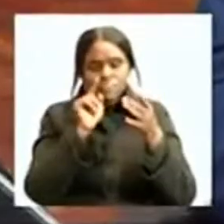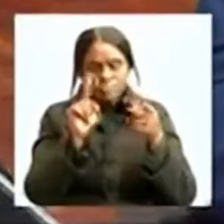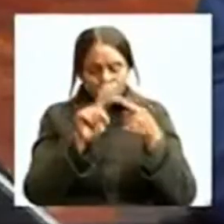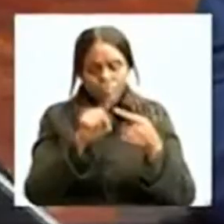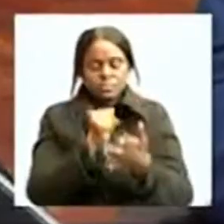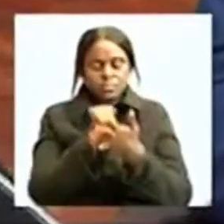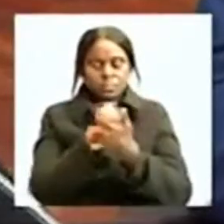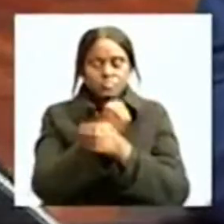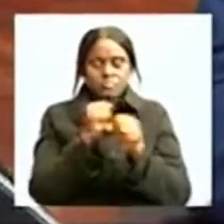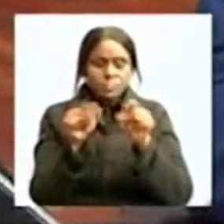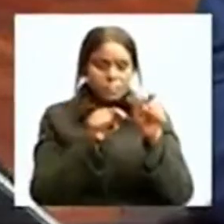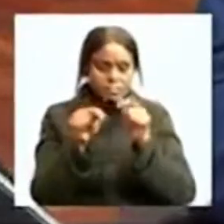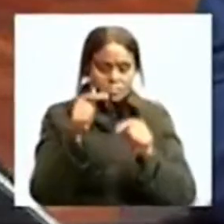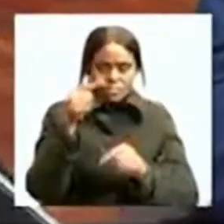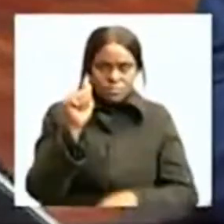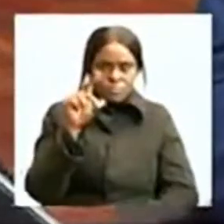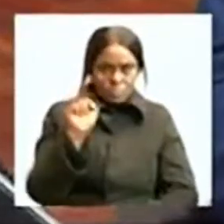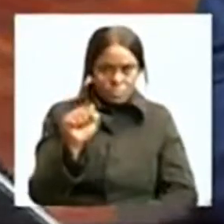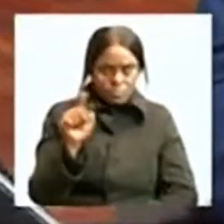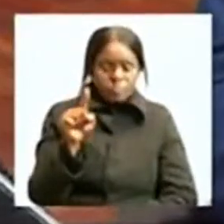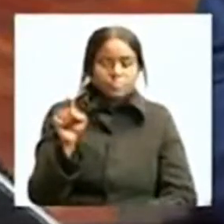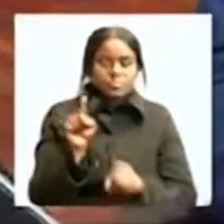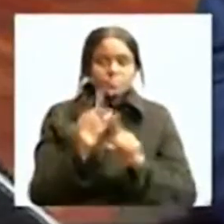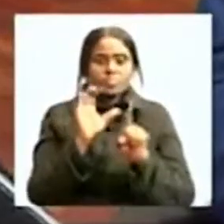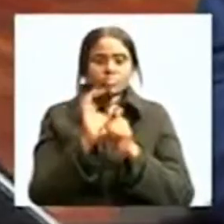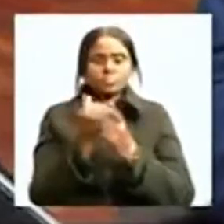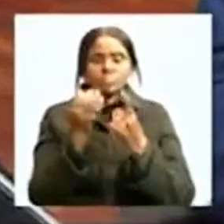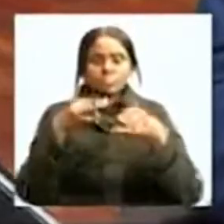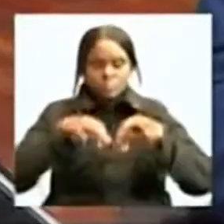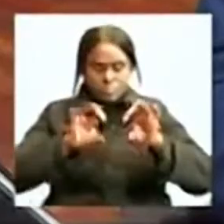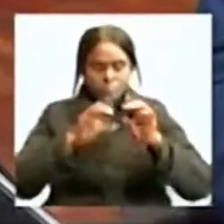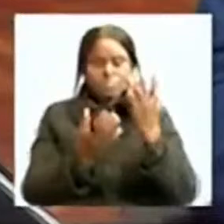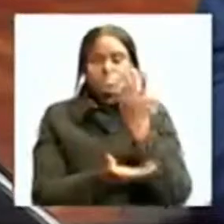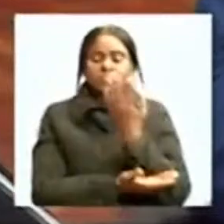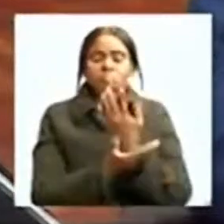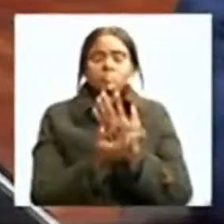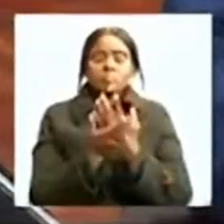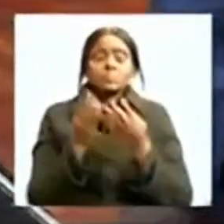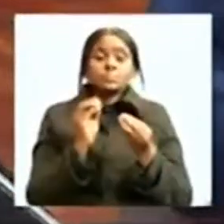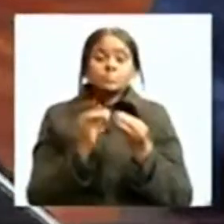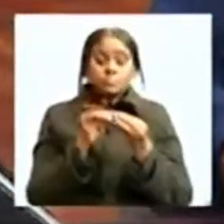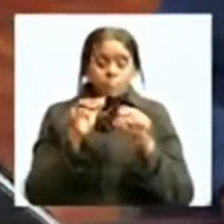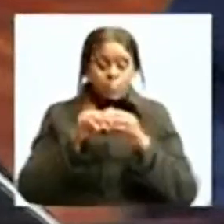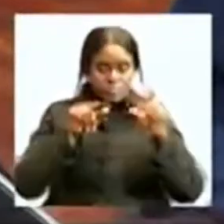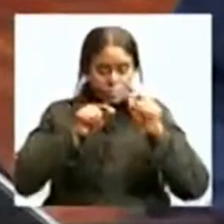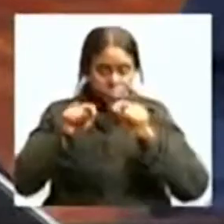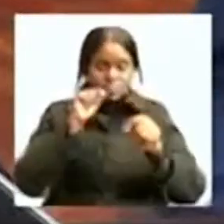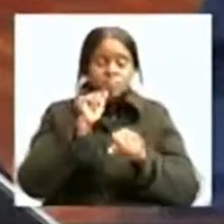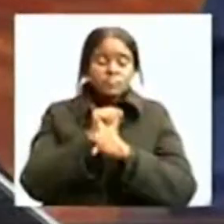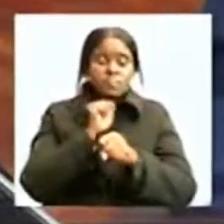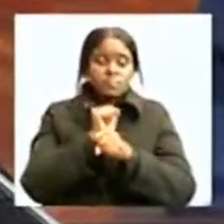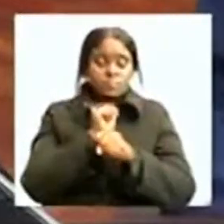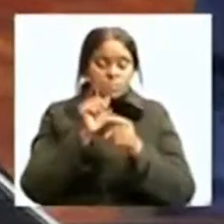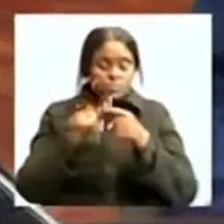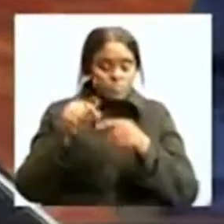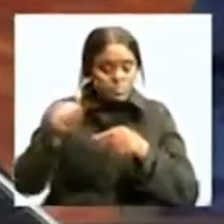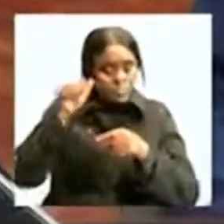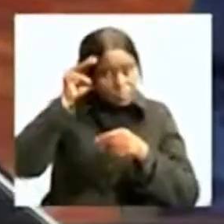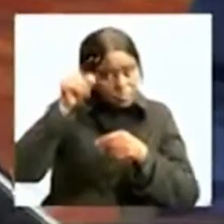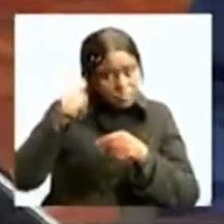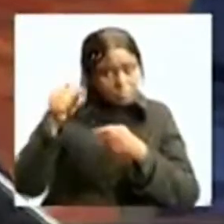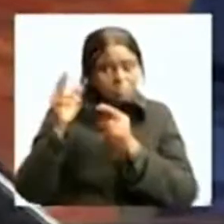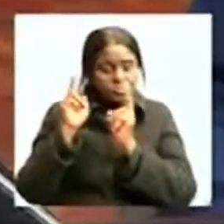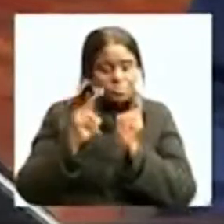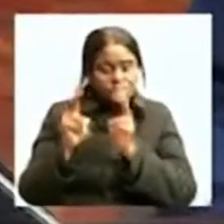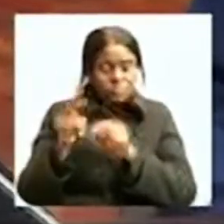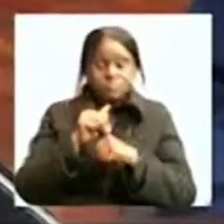address control gaps and establish a culture of continuous improvement in governance practices. The Ministry's response is